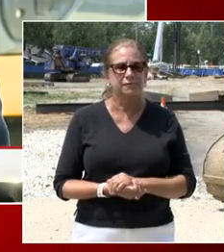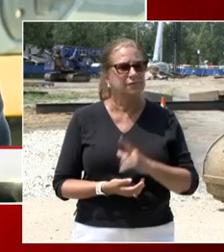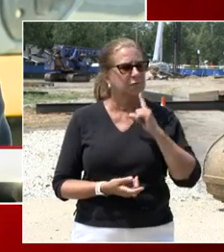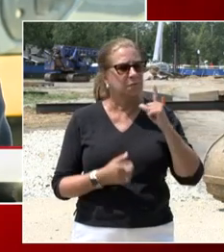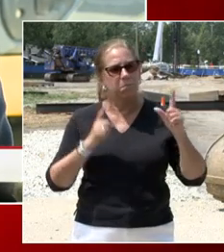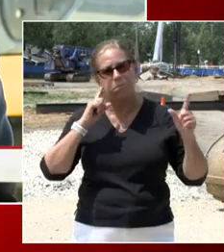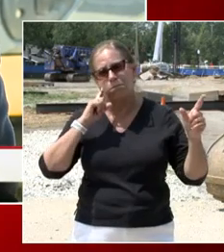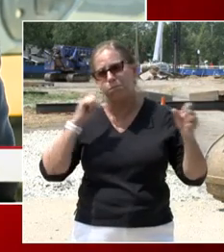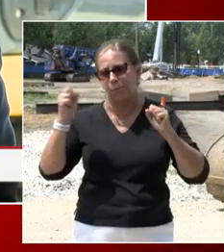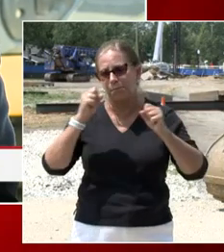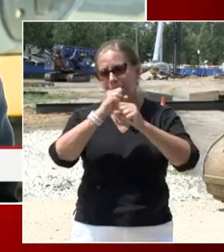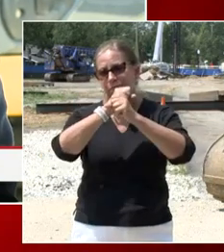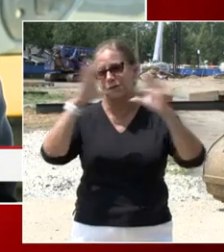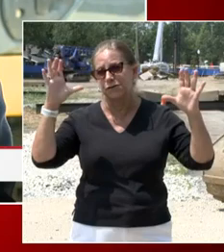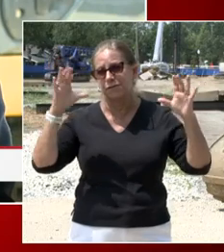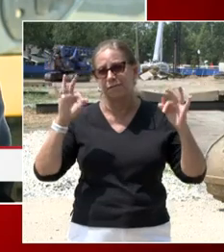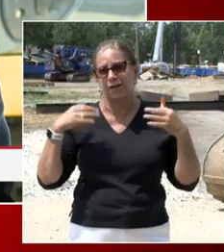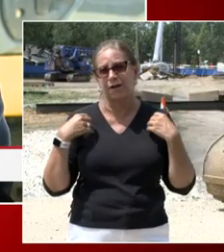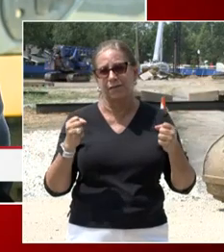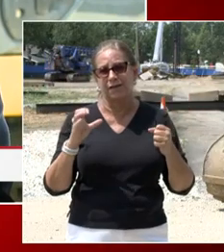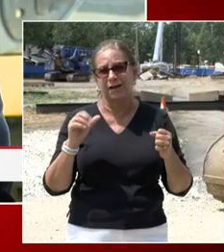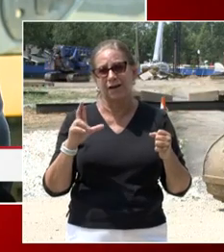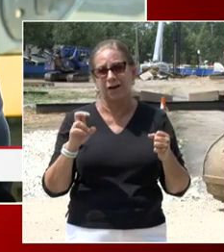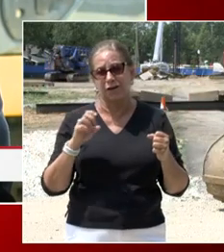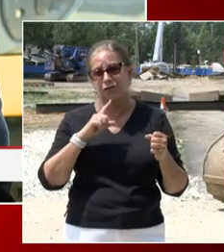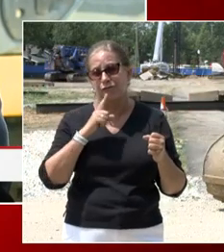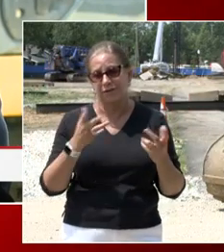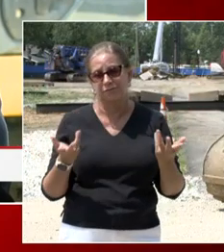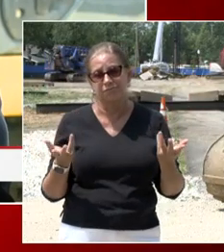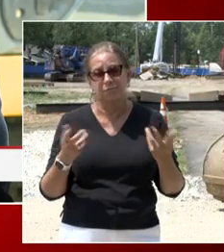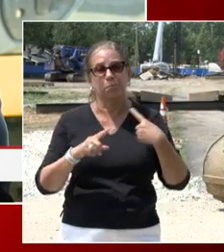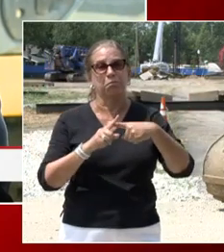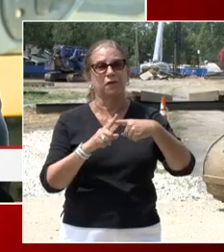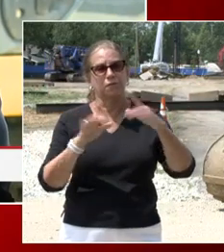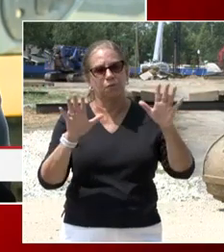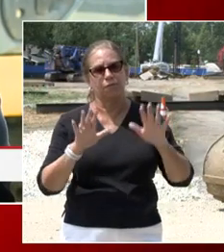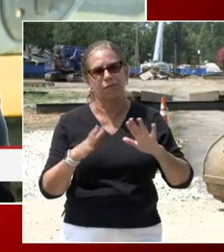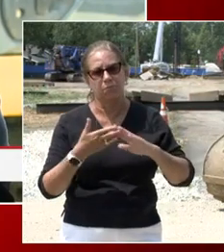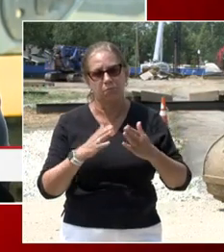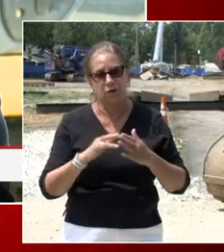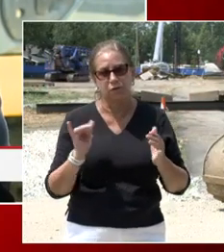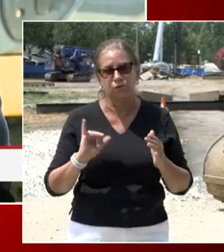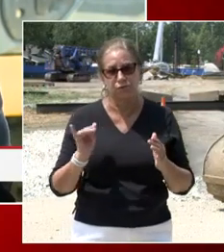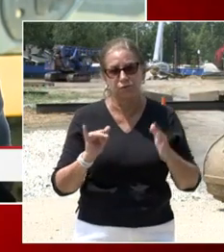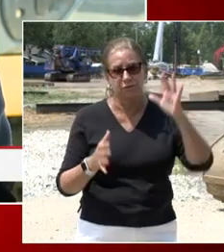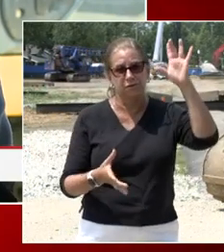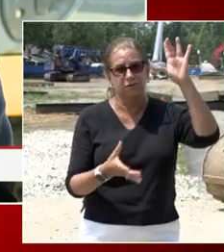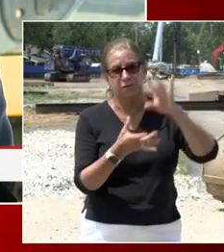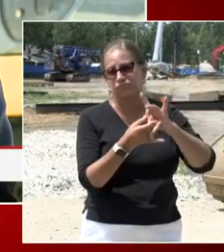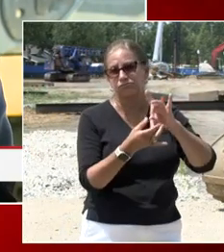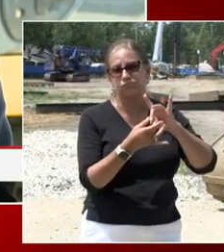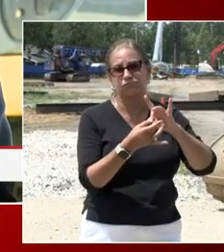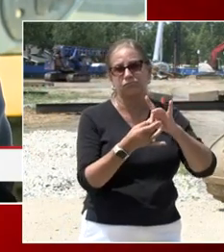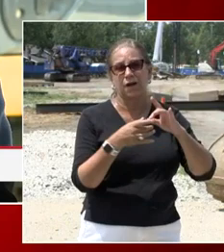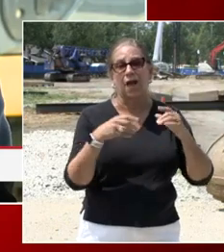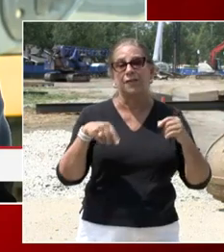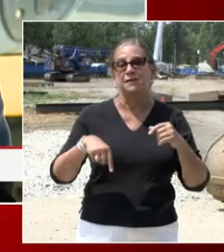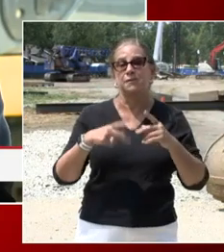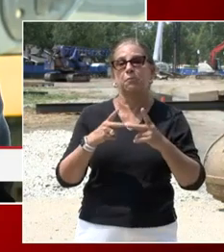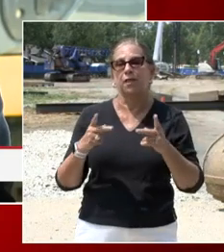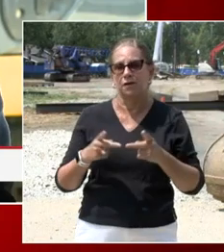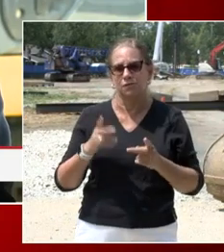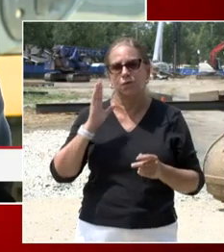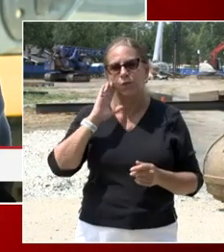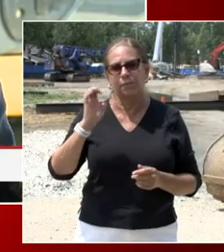economic vitality to this wonderful community. This space will also serve as the headquarters of the Whitman-Walker